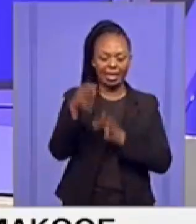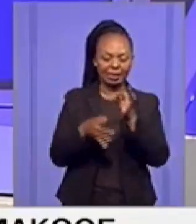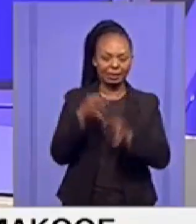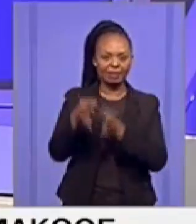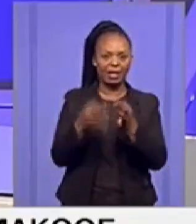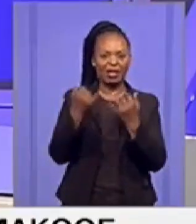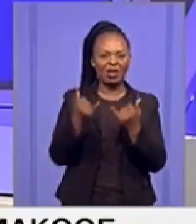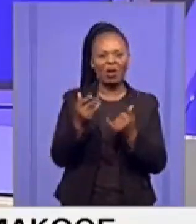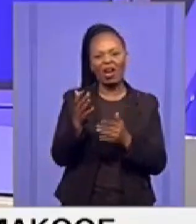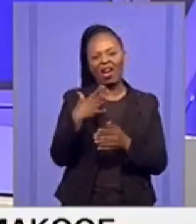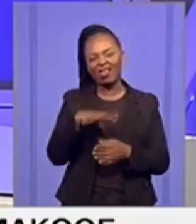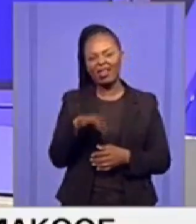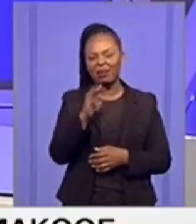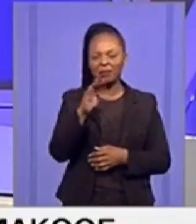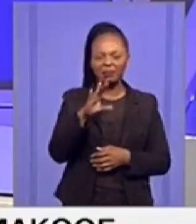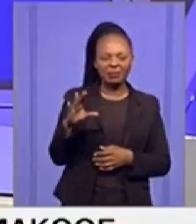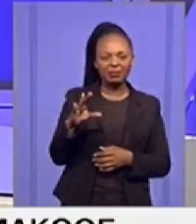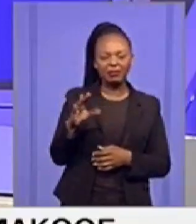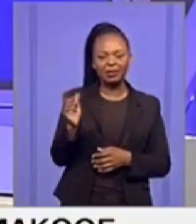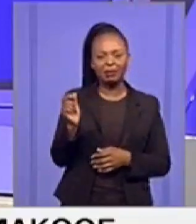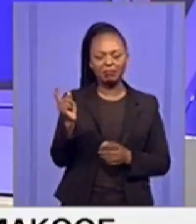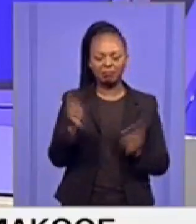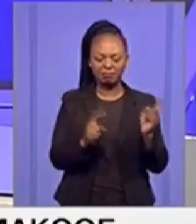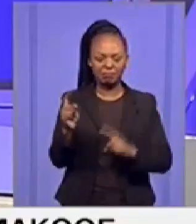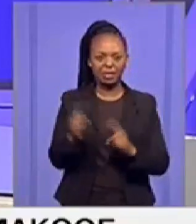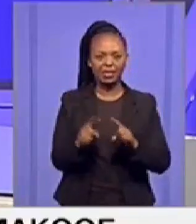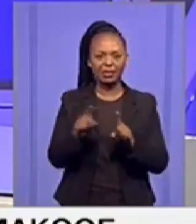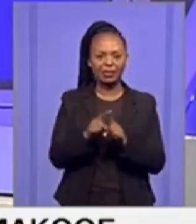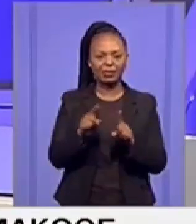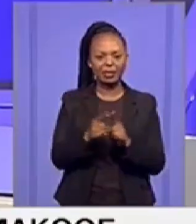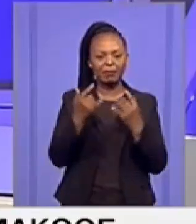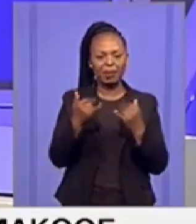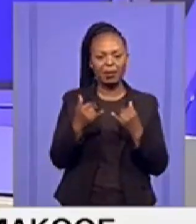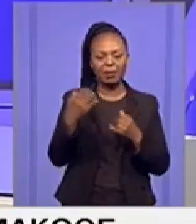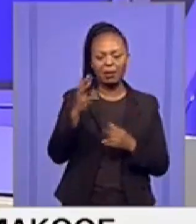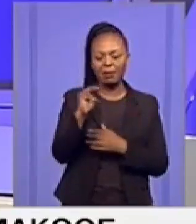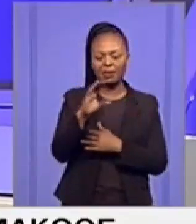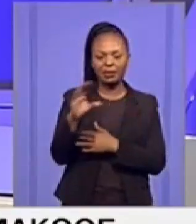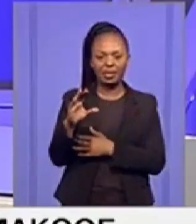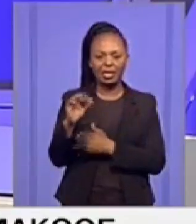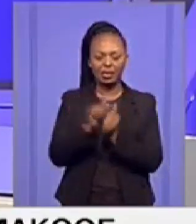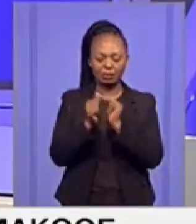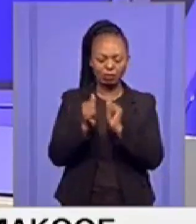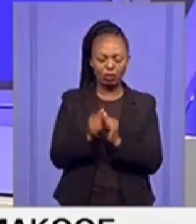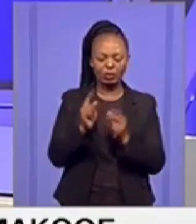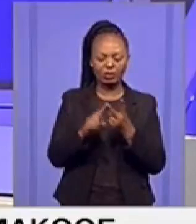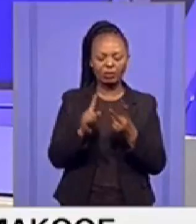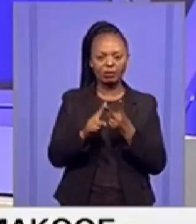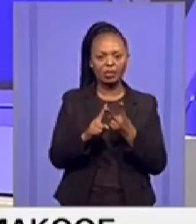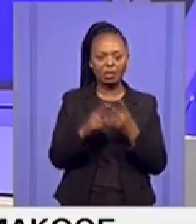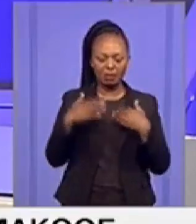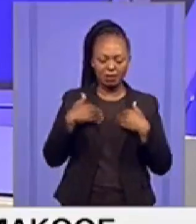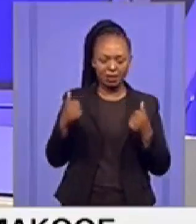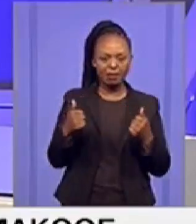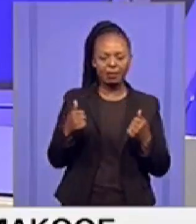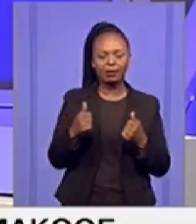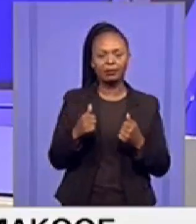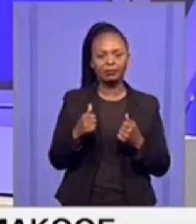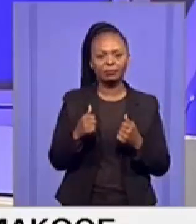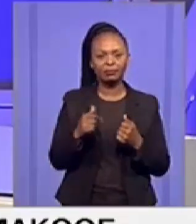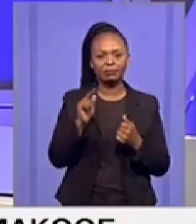ne a mmalwa matona ke bua jwale ka lona le dumele la dipapadi ke bua ka letona la tsa bophelo Montsheng mo